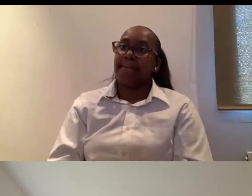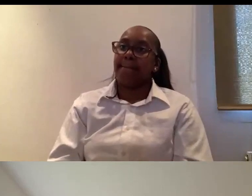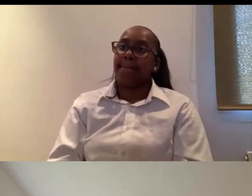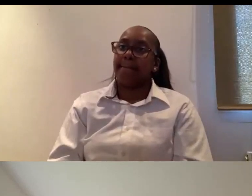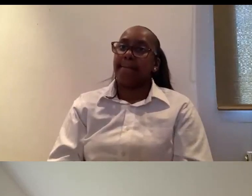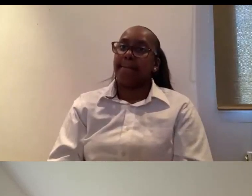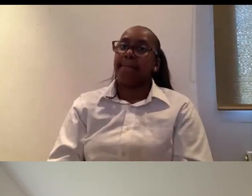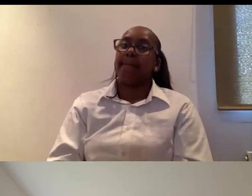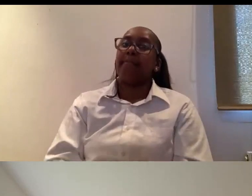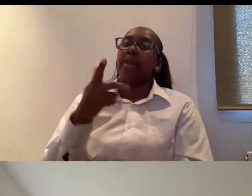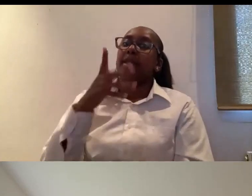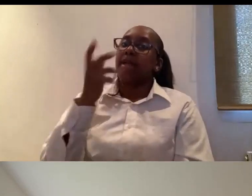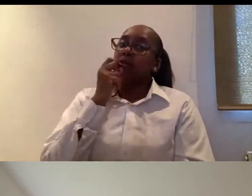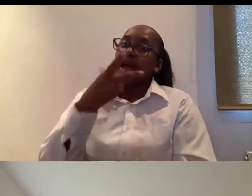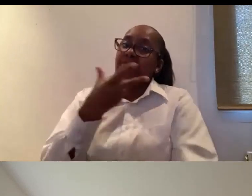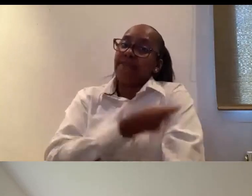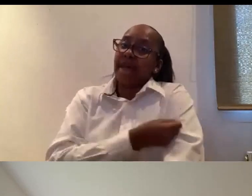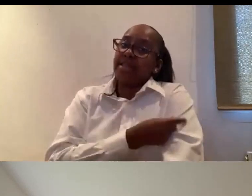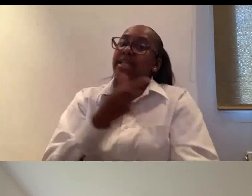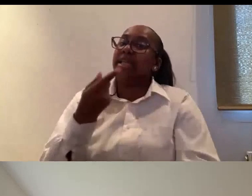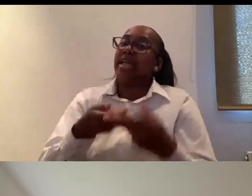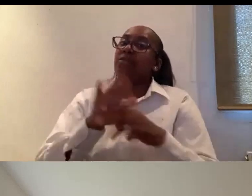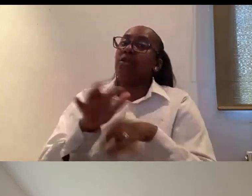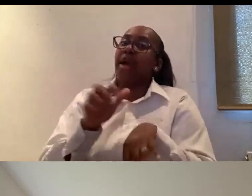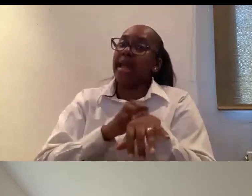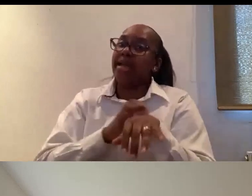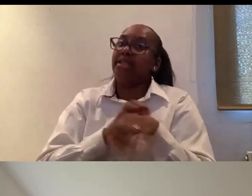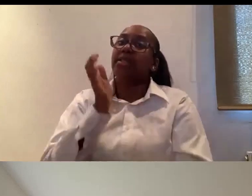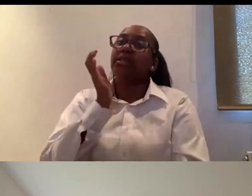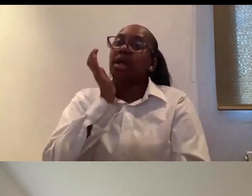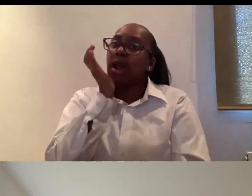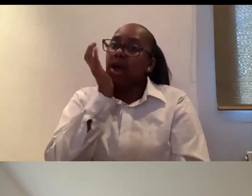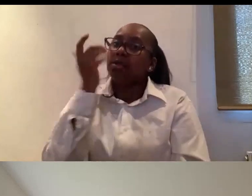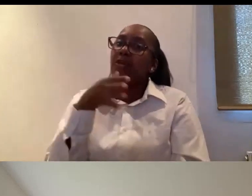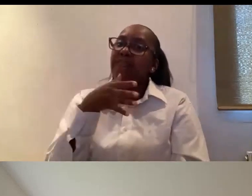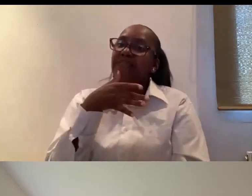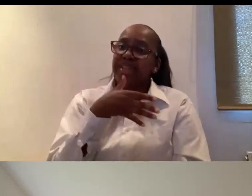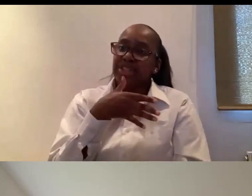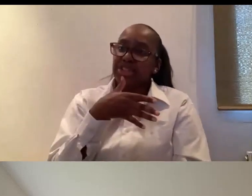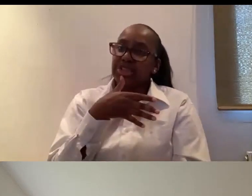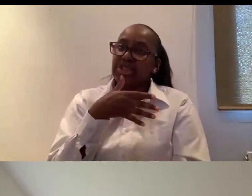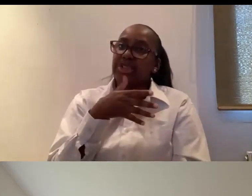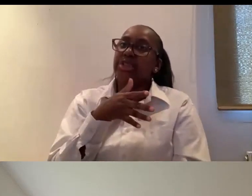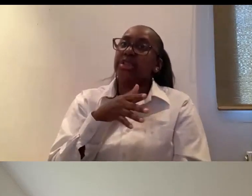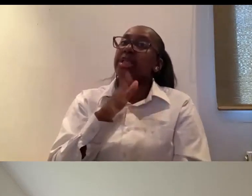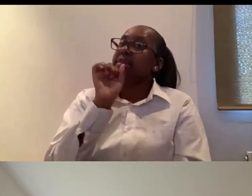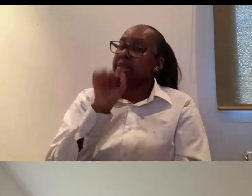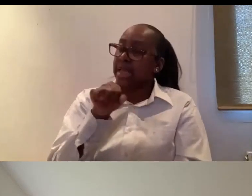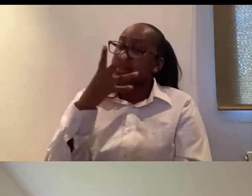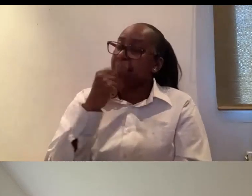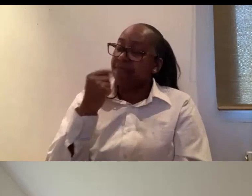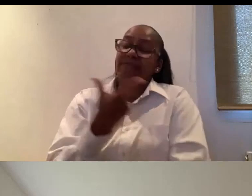And can you have the vaccine if you've recently had allergies to nuts or fish? Yes, you definitely can have